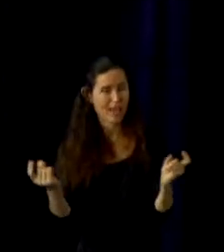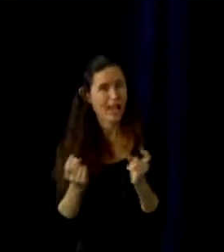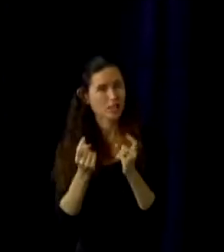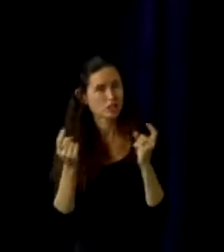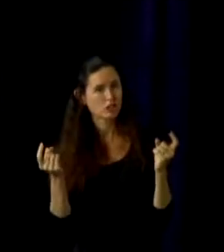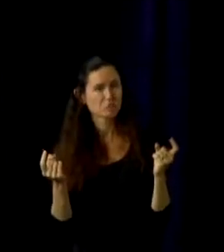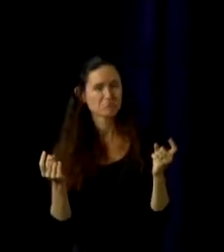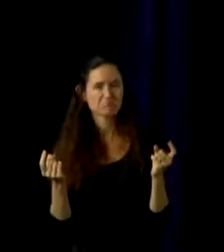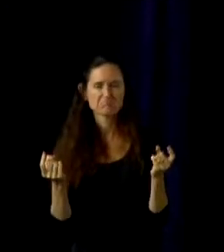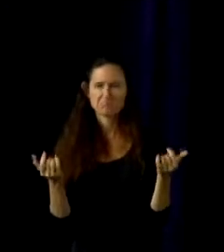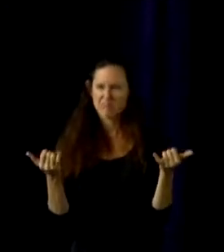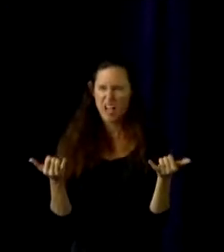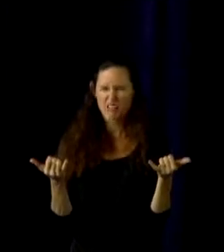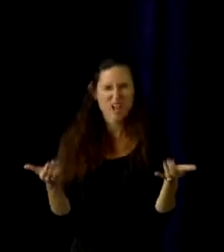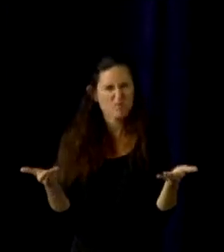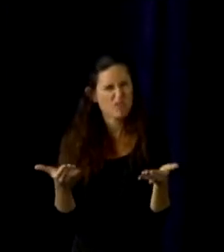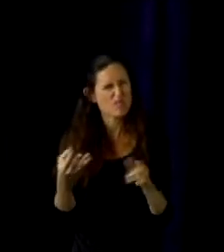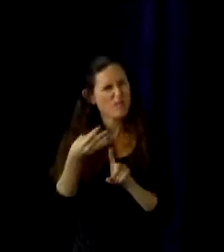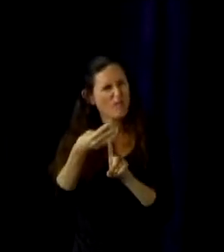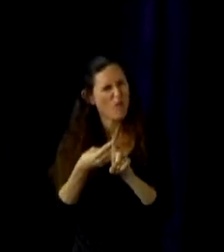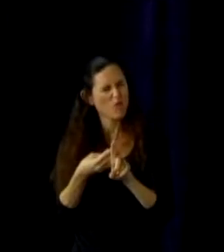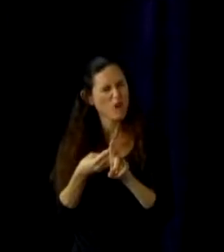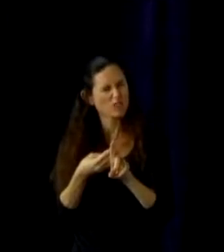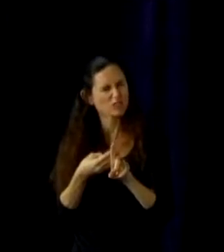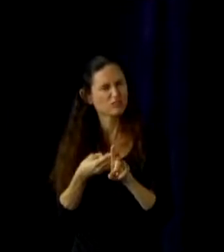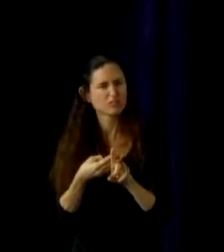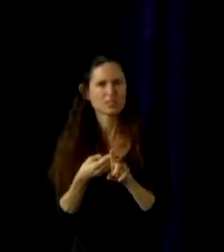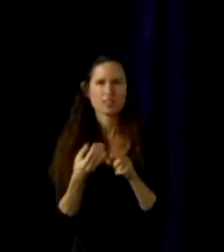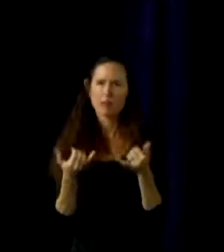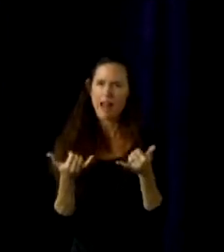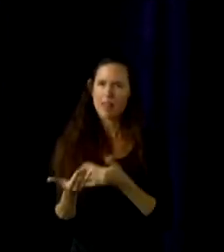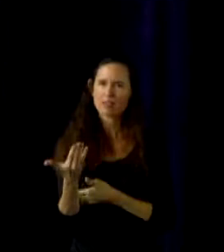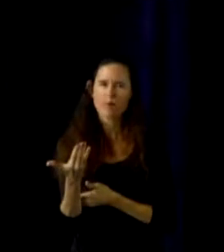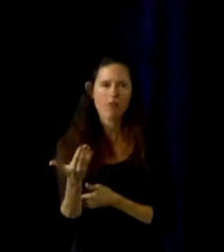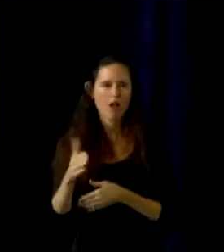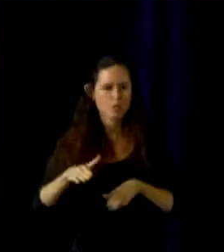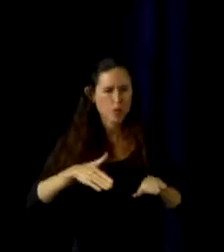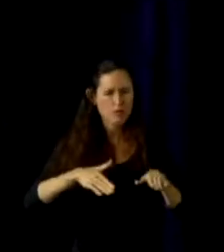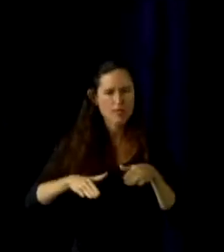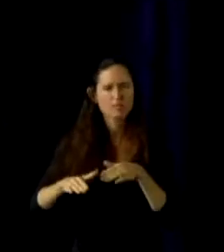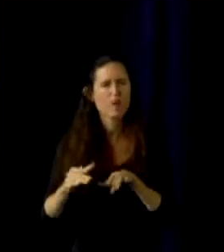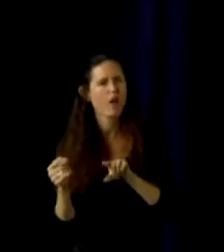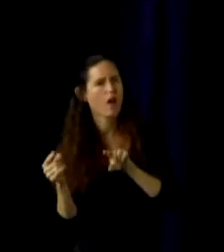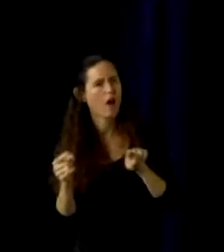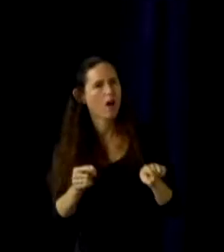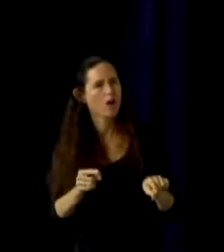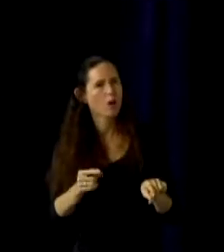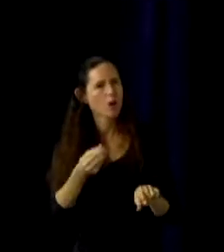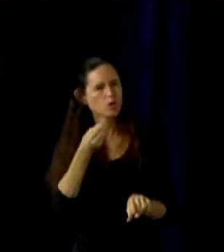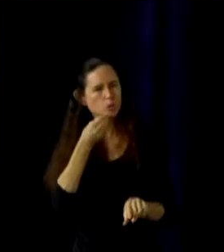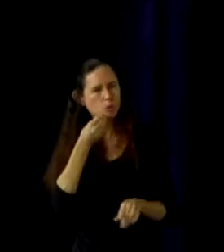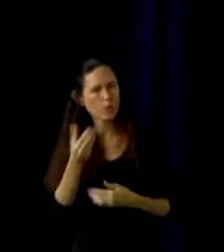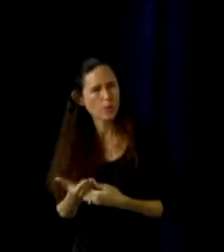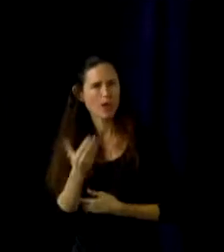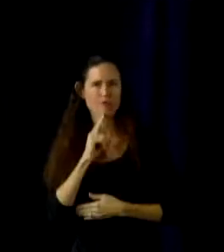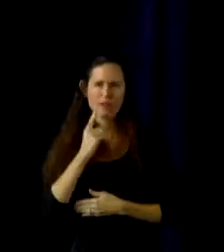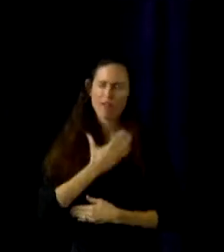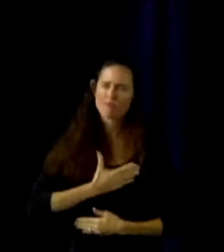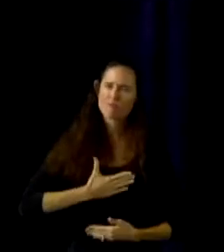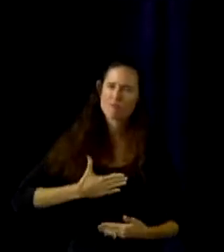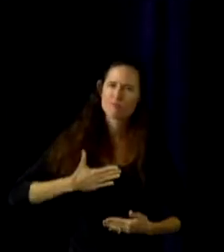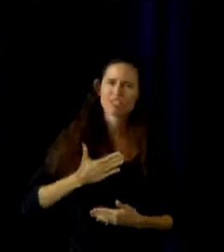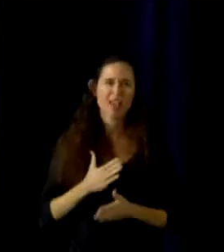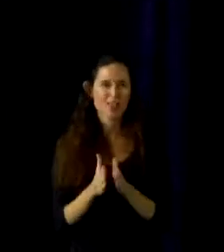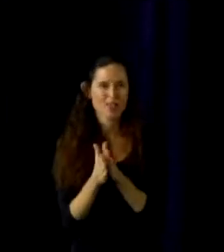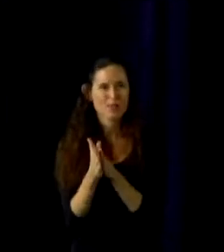and I've only been with you about 4 months, but just walking around this morning and going to the breakfast, I really appreciate the enthusiasm and excitement that we have